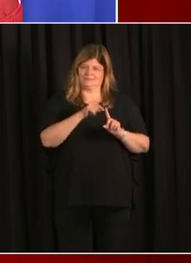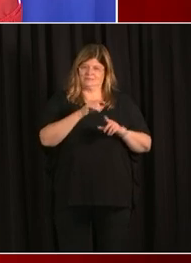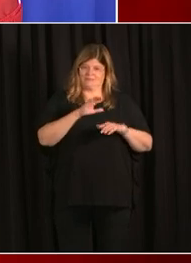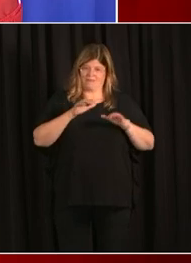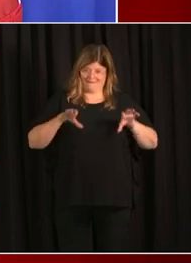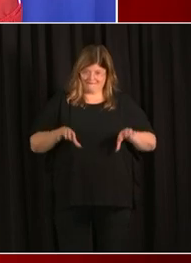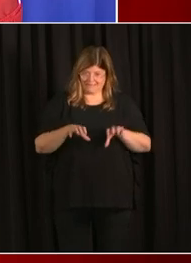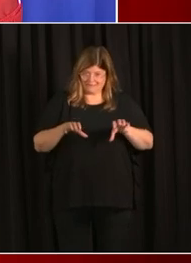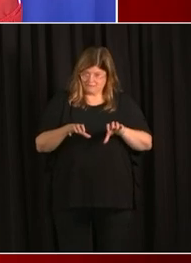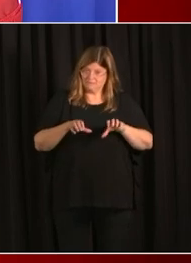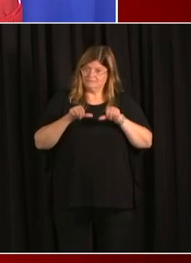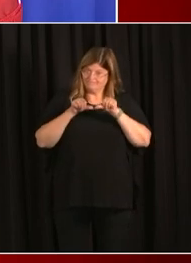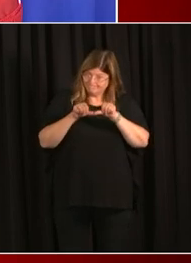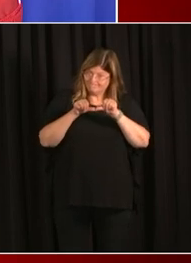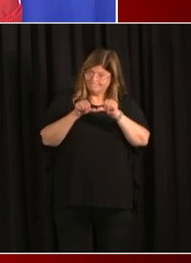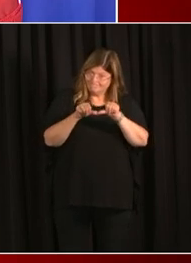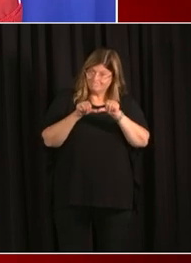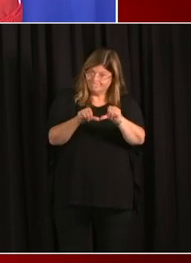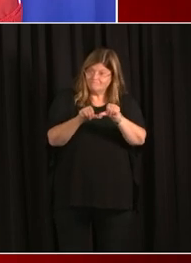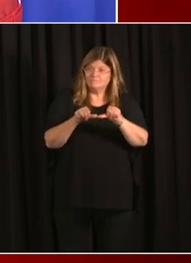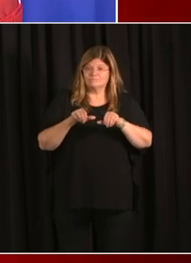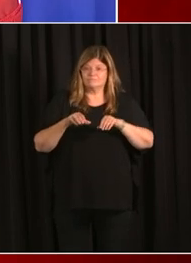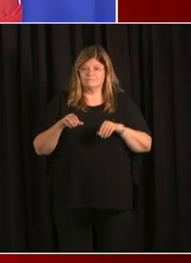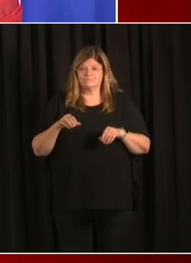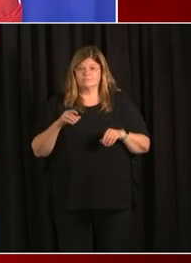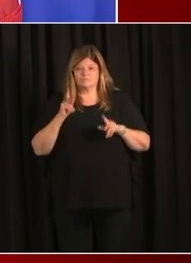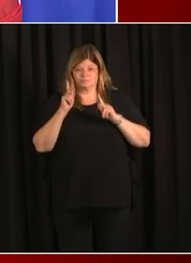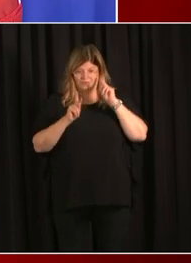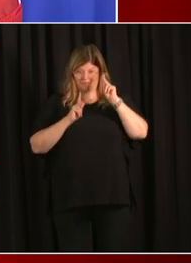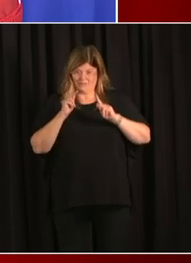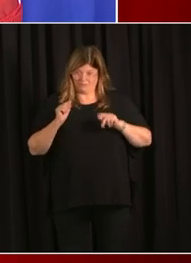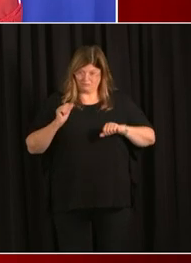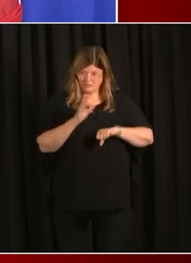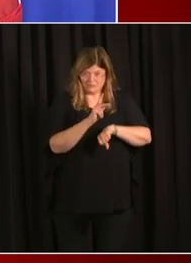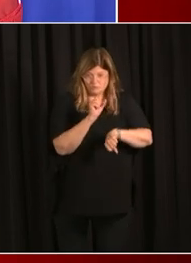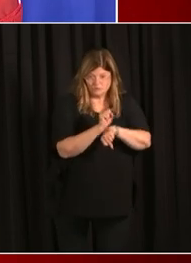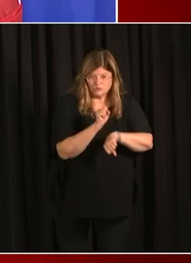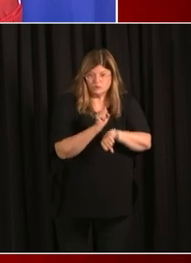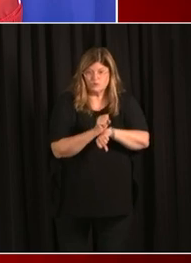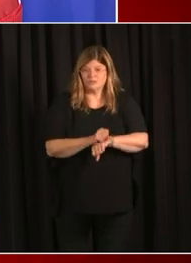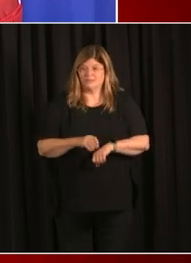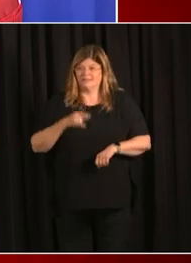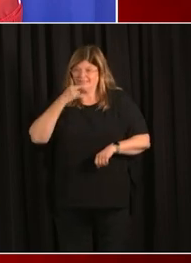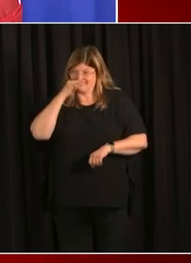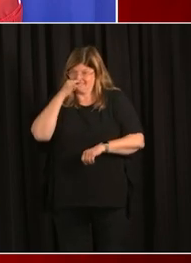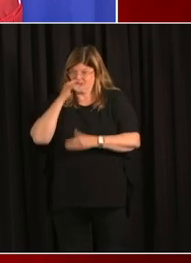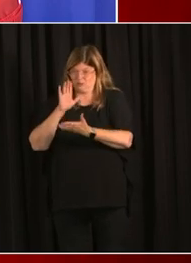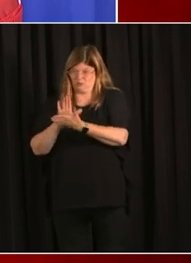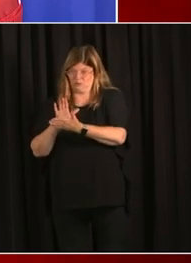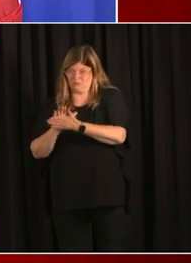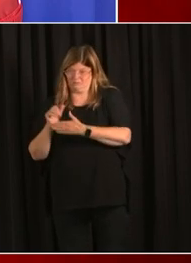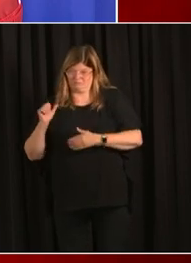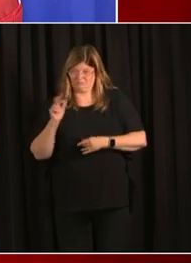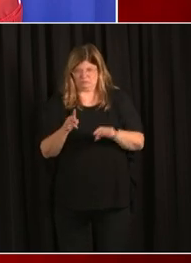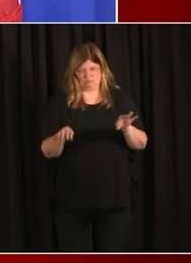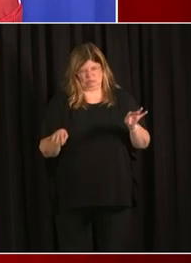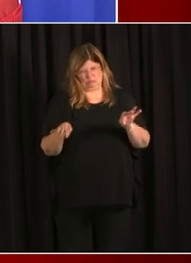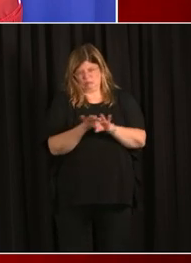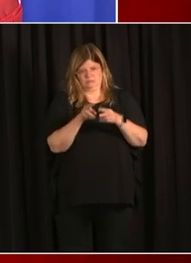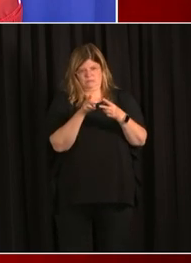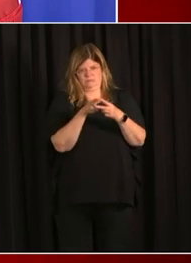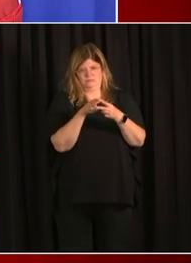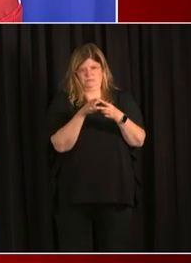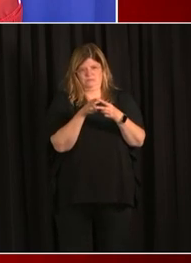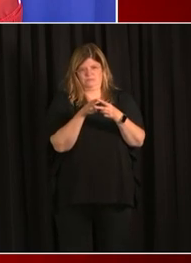activity continue more, we think, is getting people back to work and kids back to school. So just saying something is